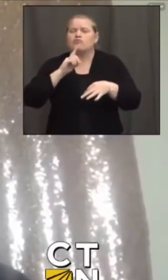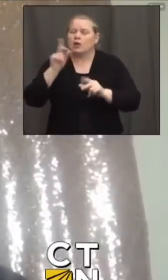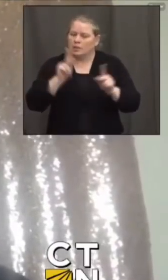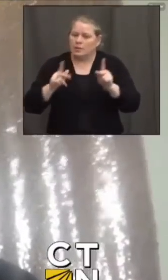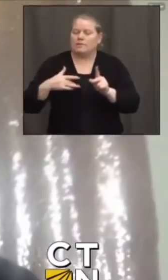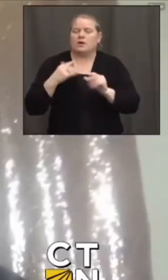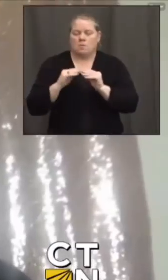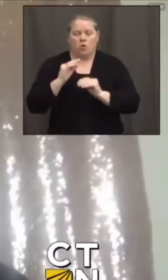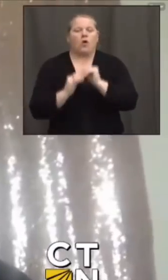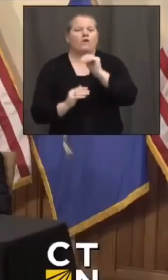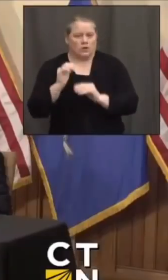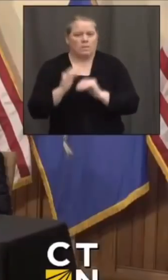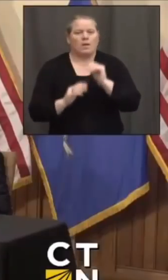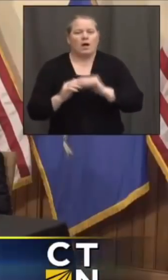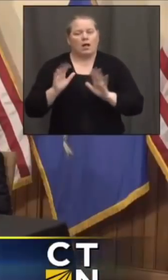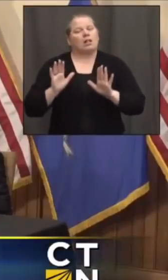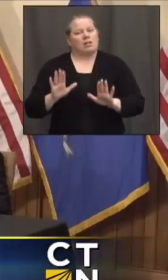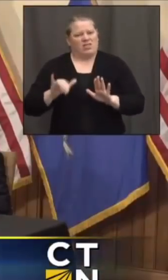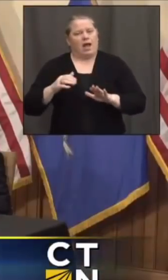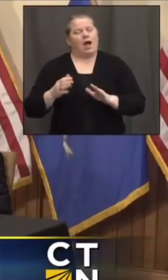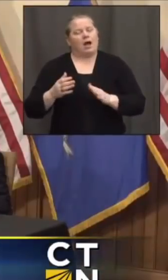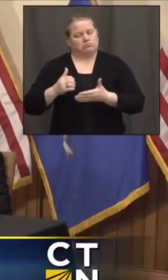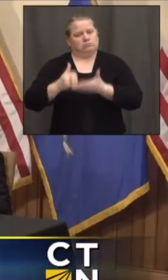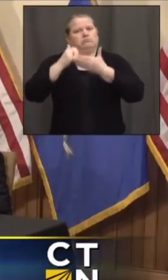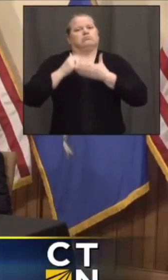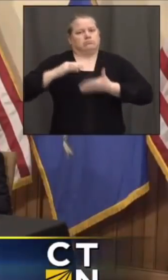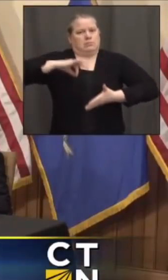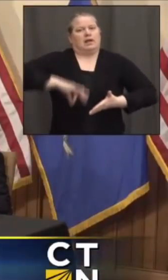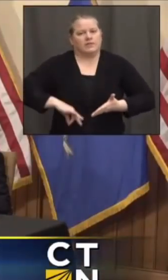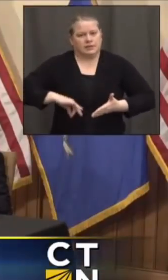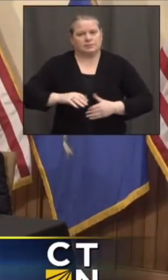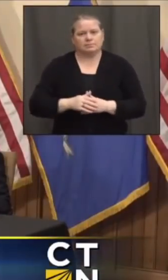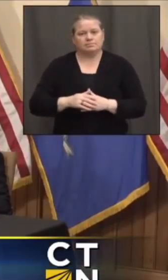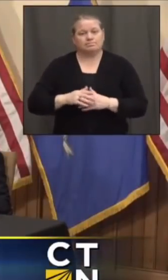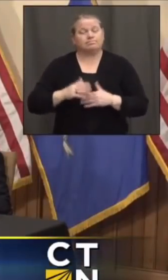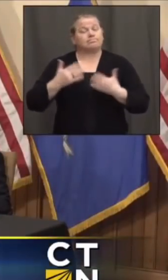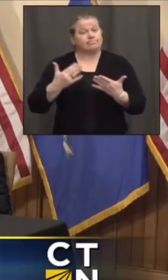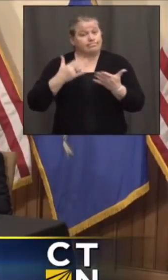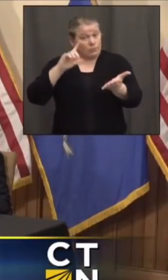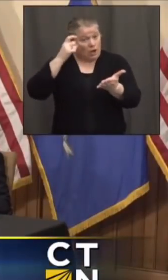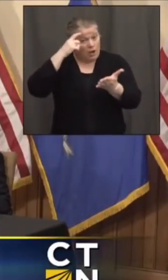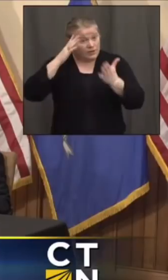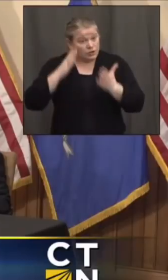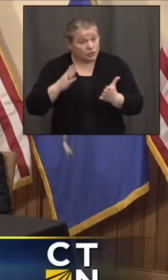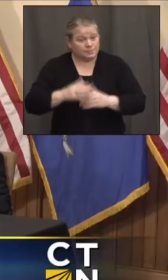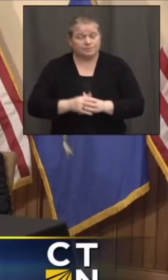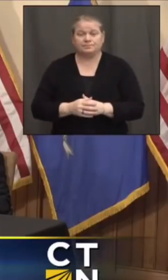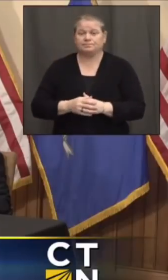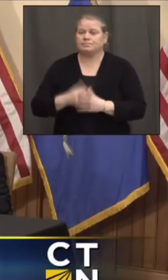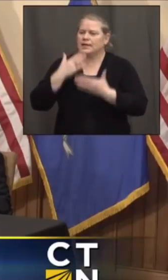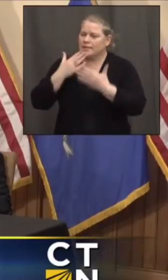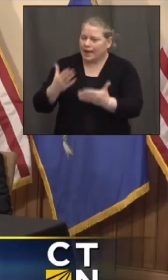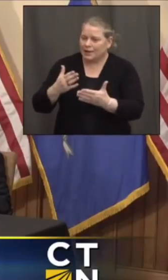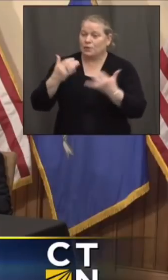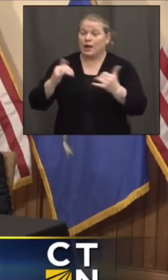Governor? Thank you very much. Any questions? NBC